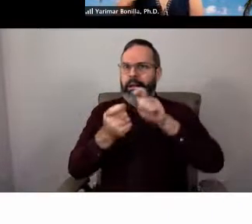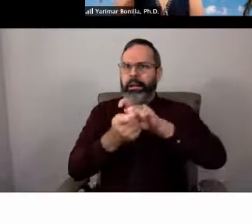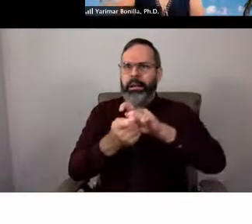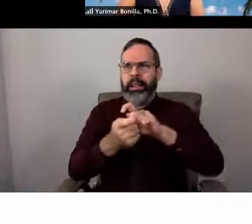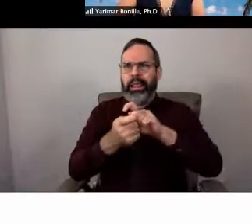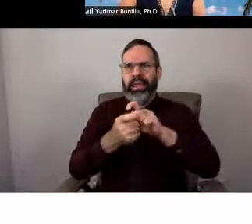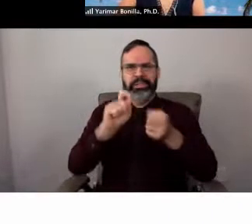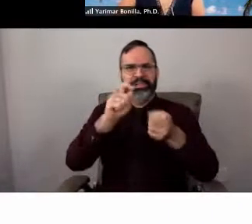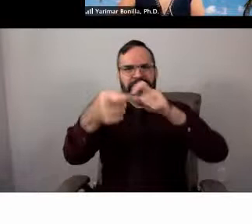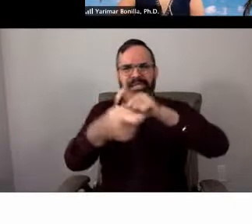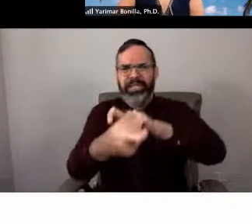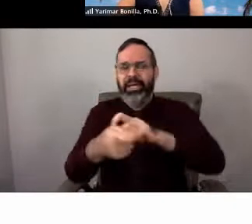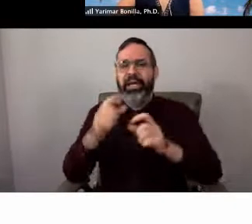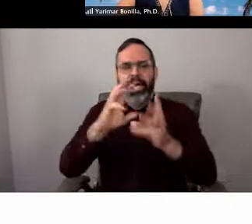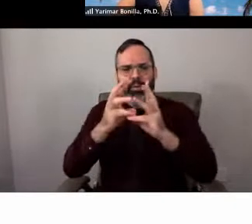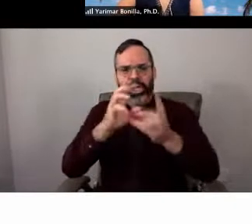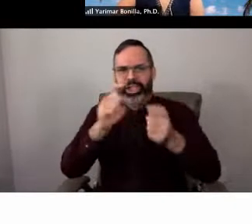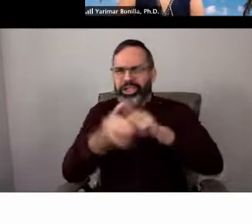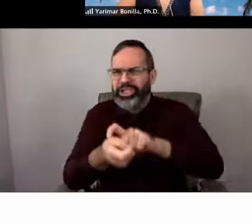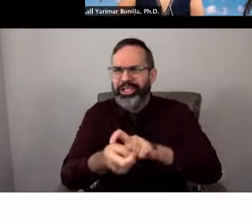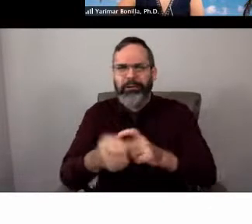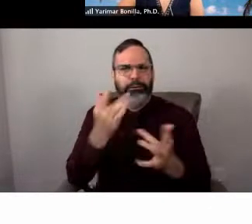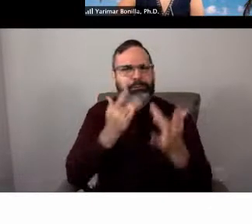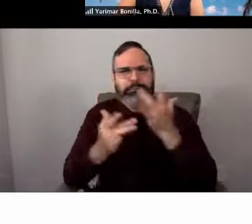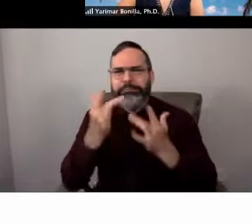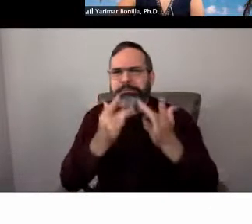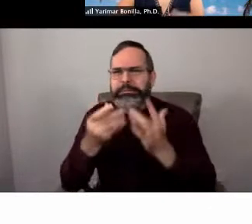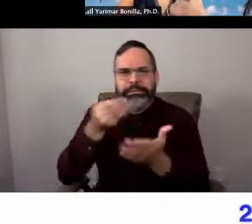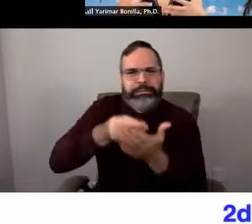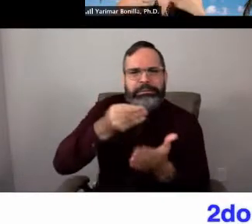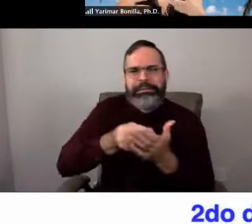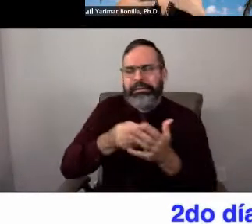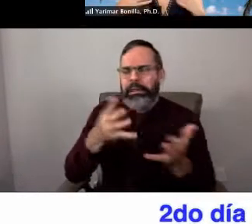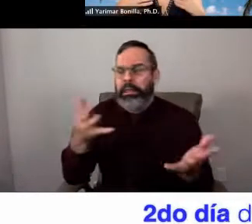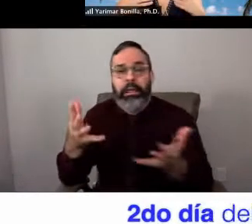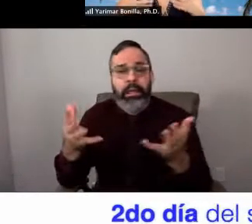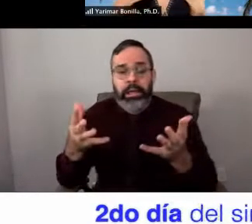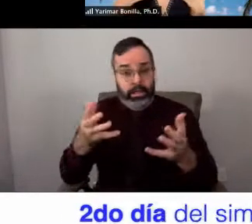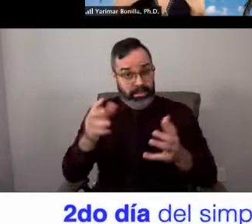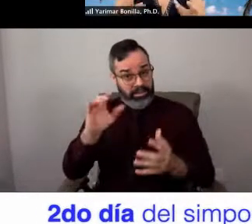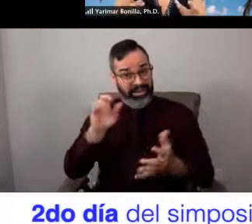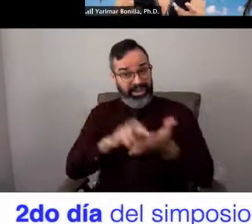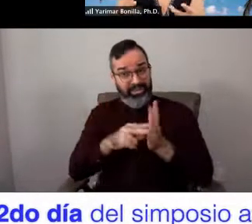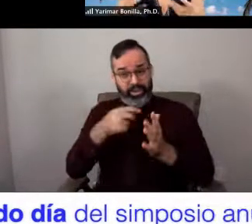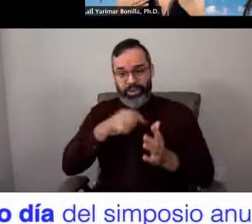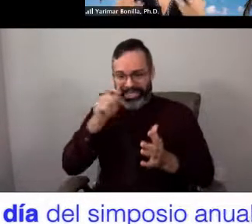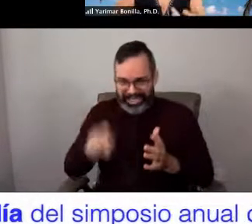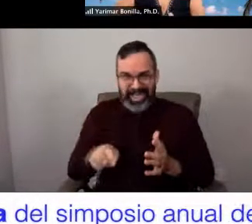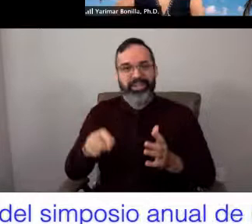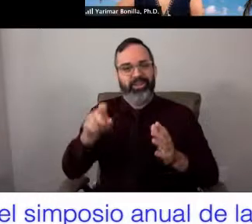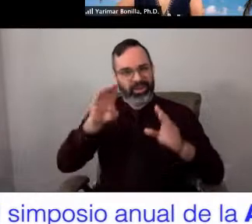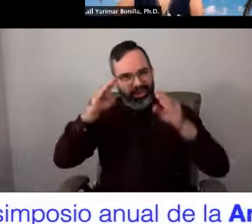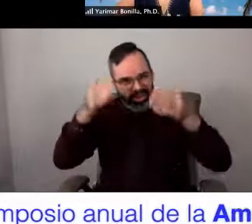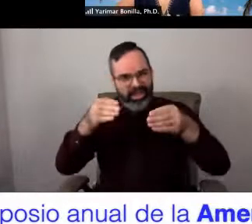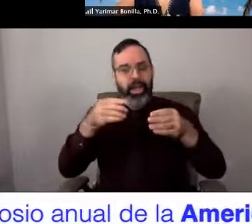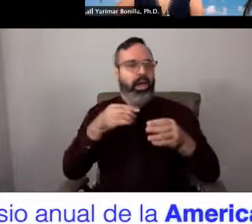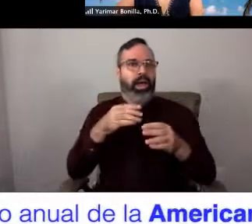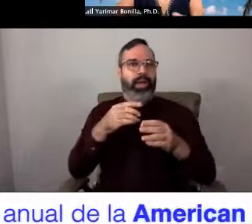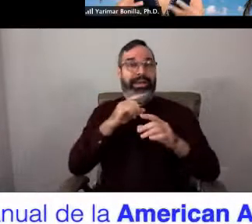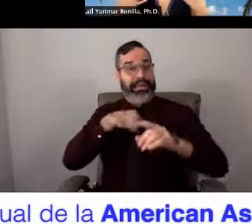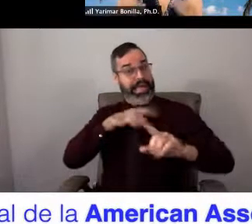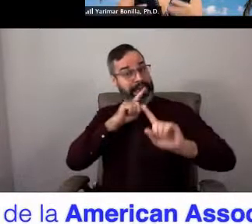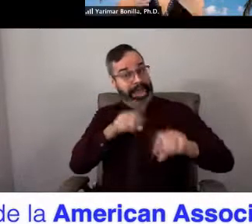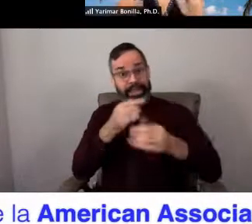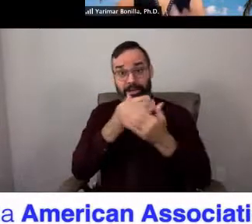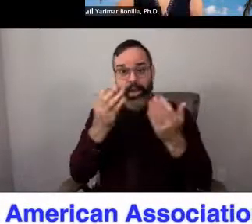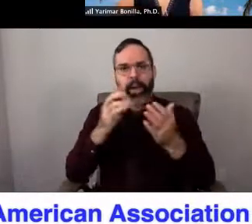greater disasters. And so I think we still need to look at this. I don't have the answers, but I think that it's important to